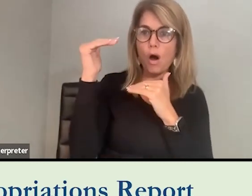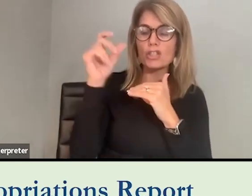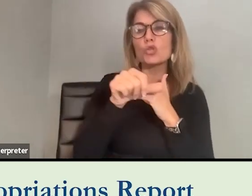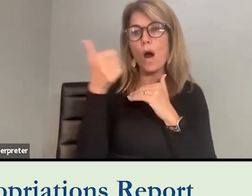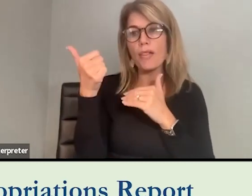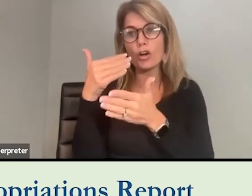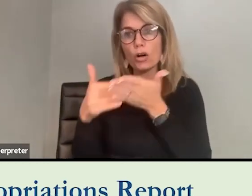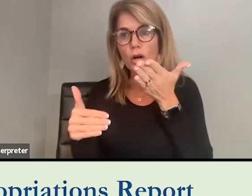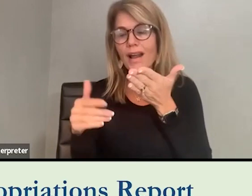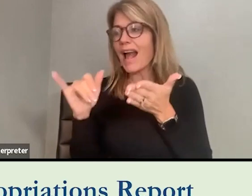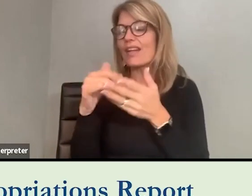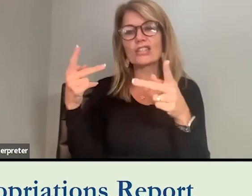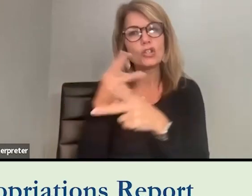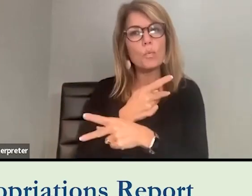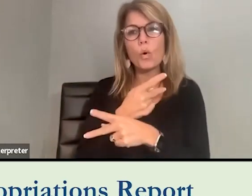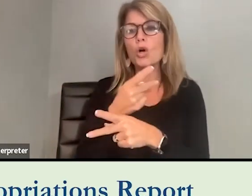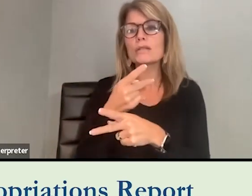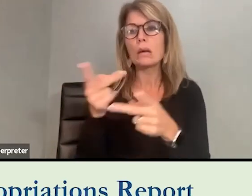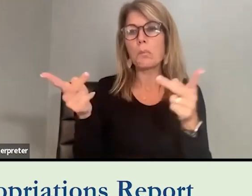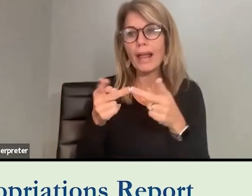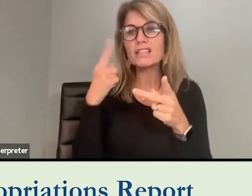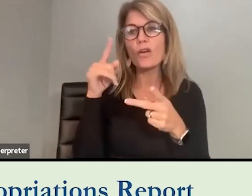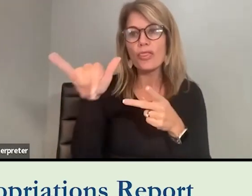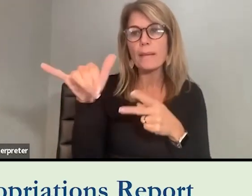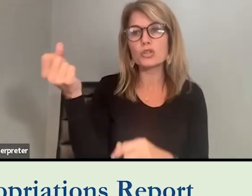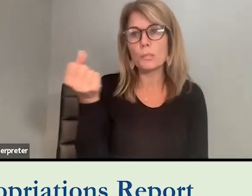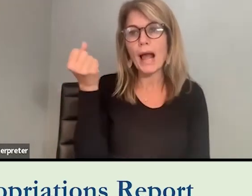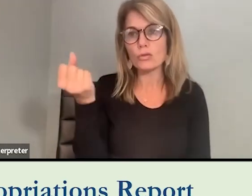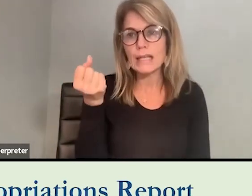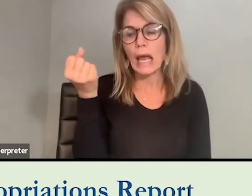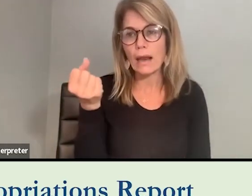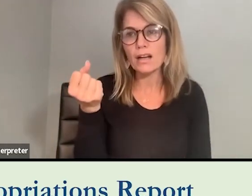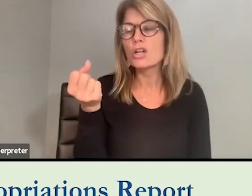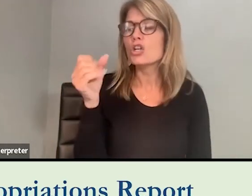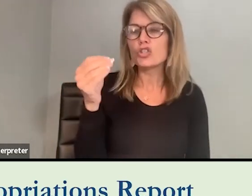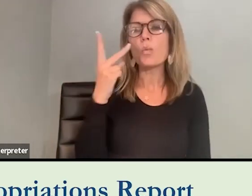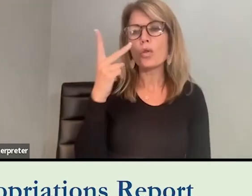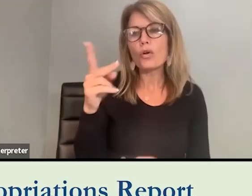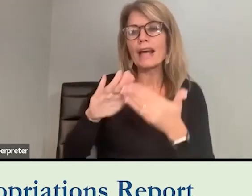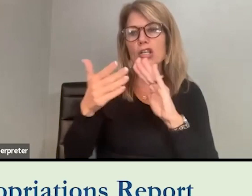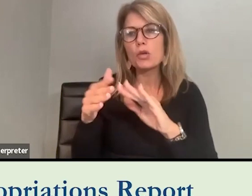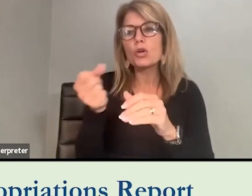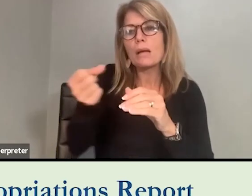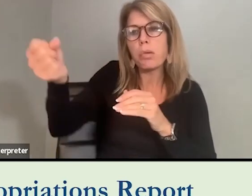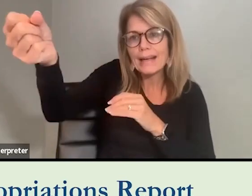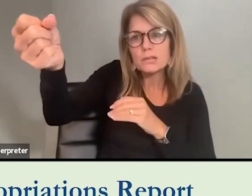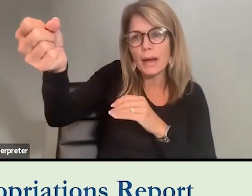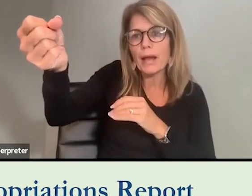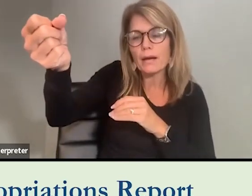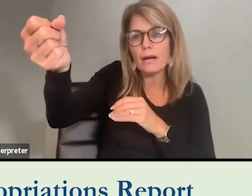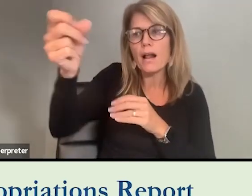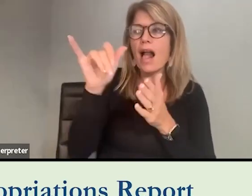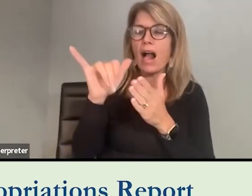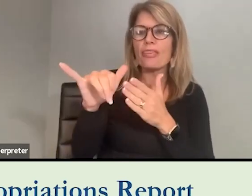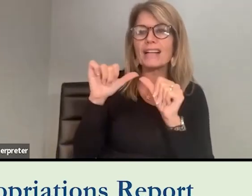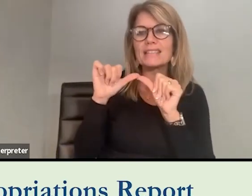worst place for them to be held in. So looking at community placement as a part of it is, again, that sustaining